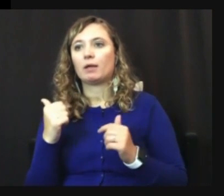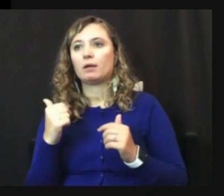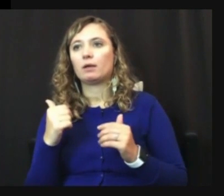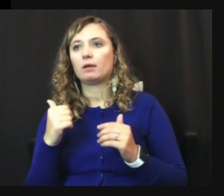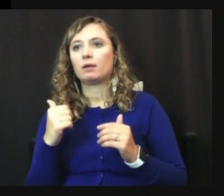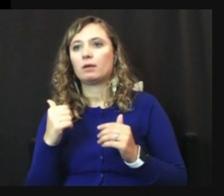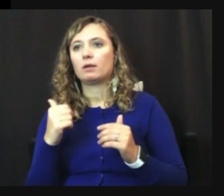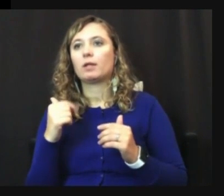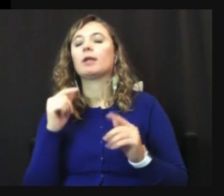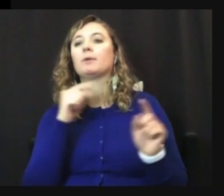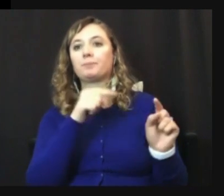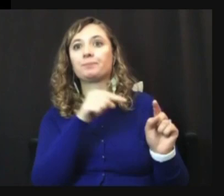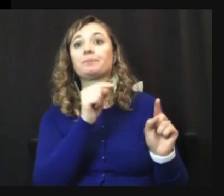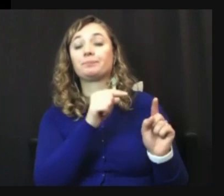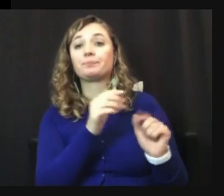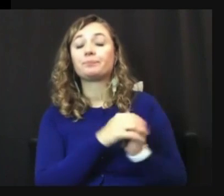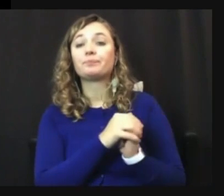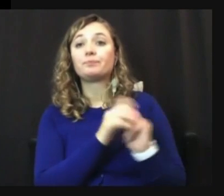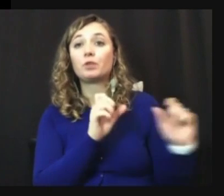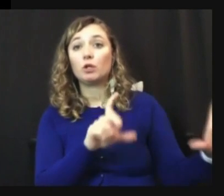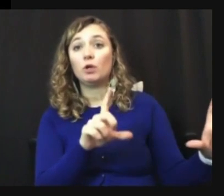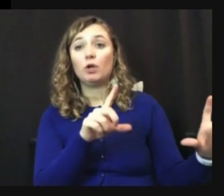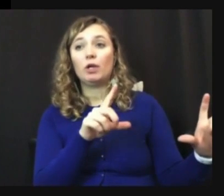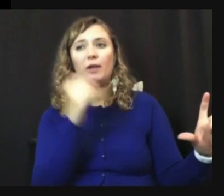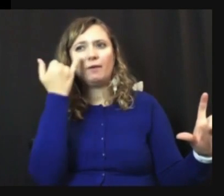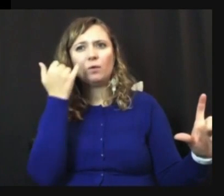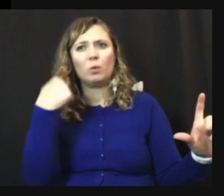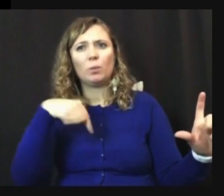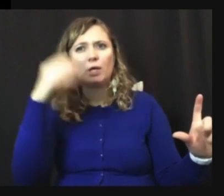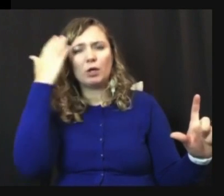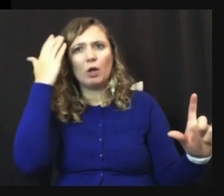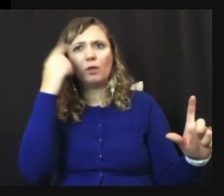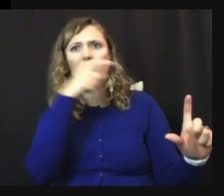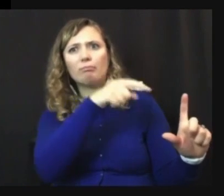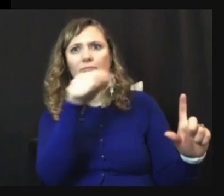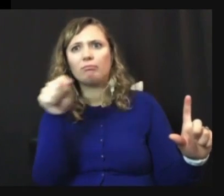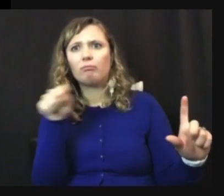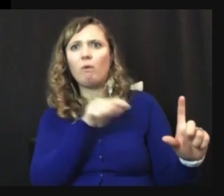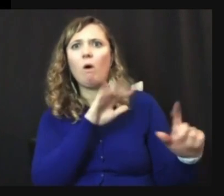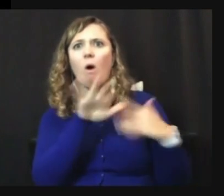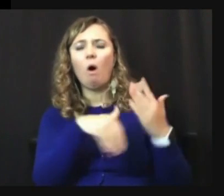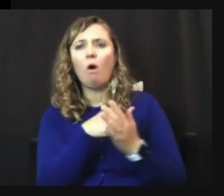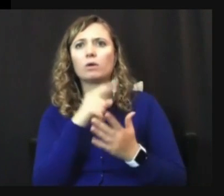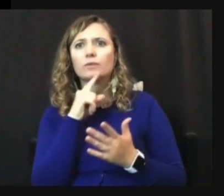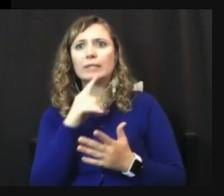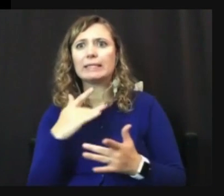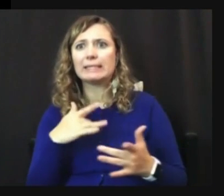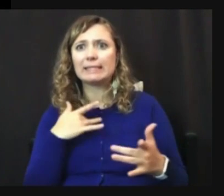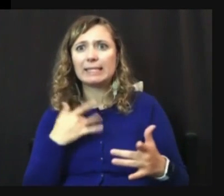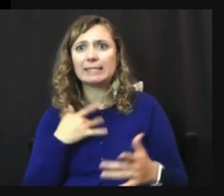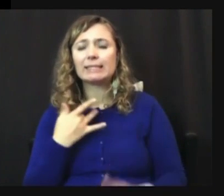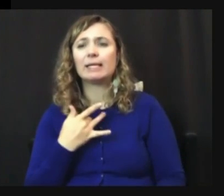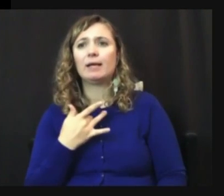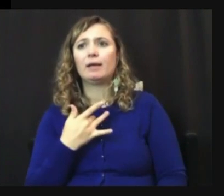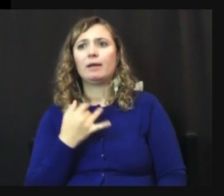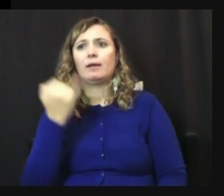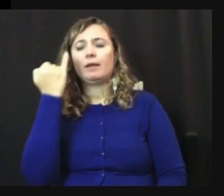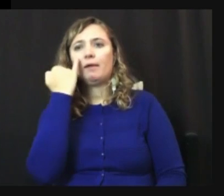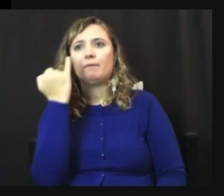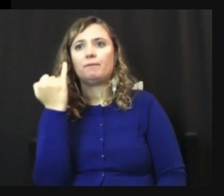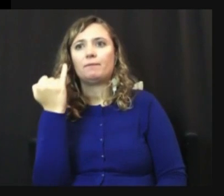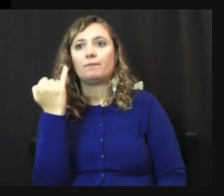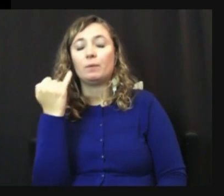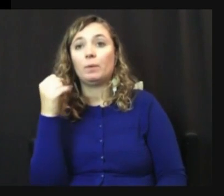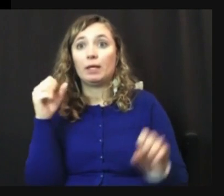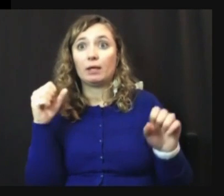here. If we know that all these things are hyposensitive, if we already know that we're getting either too much of that information in